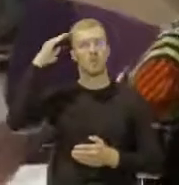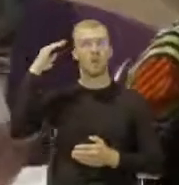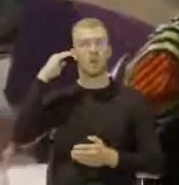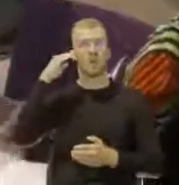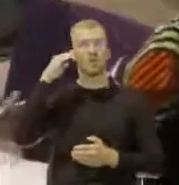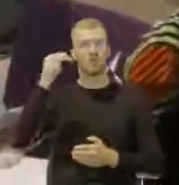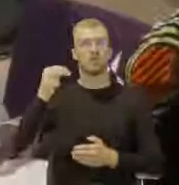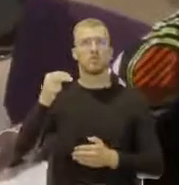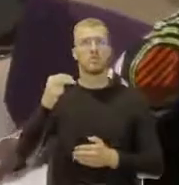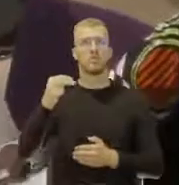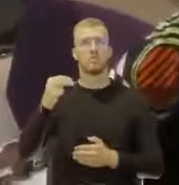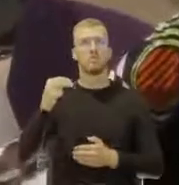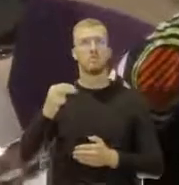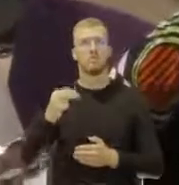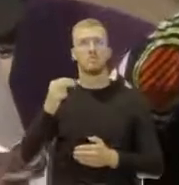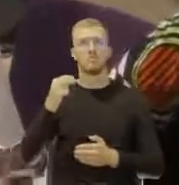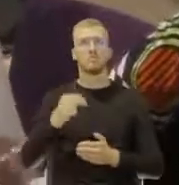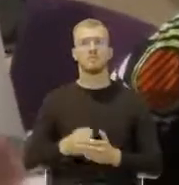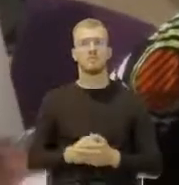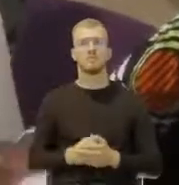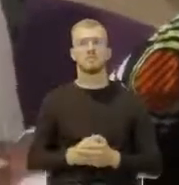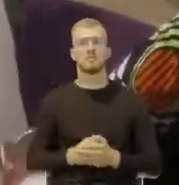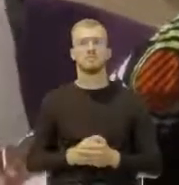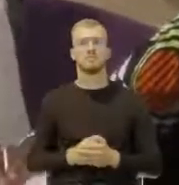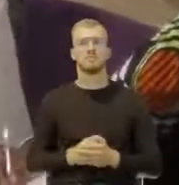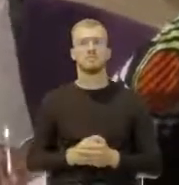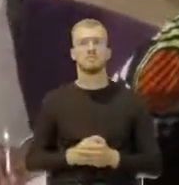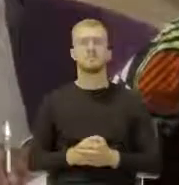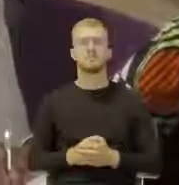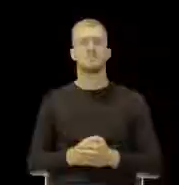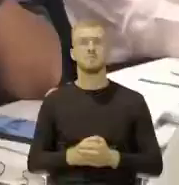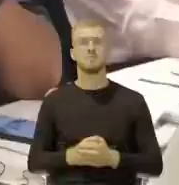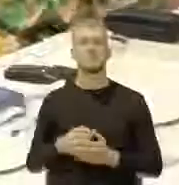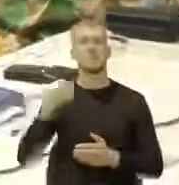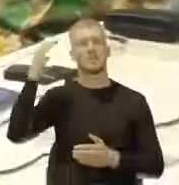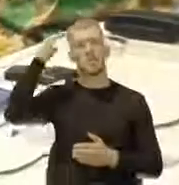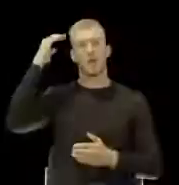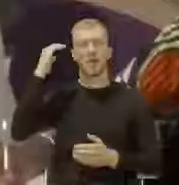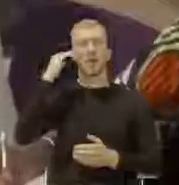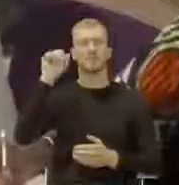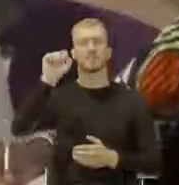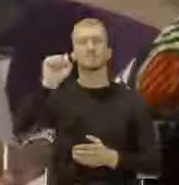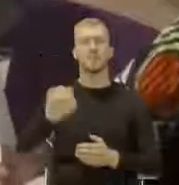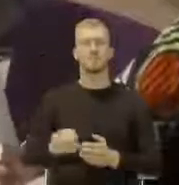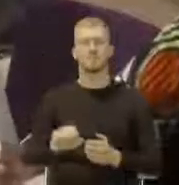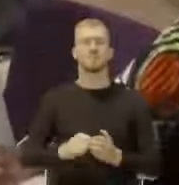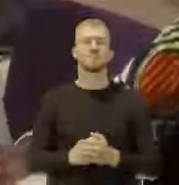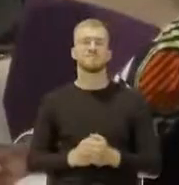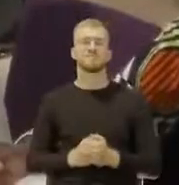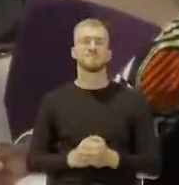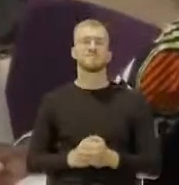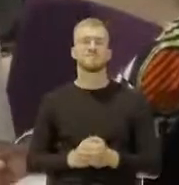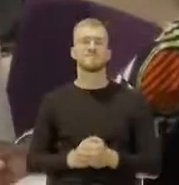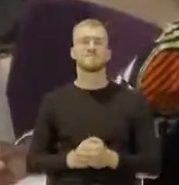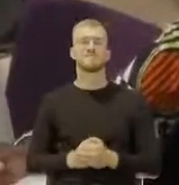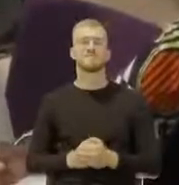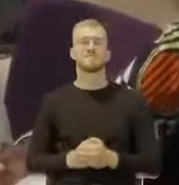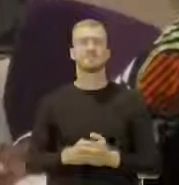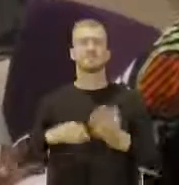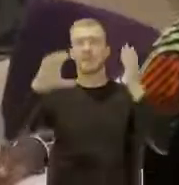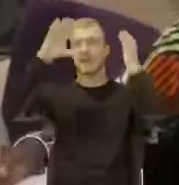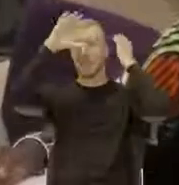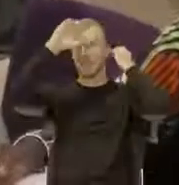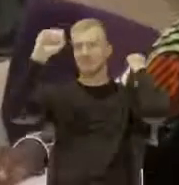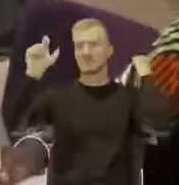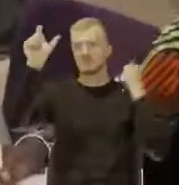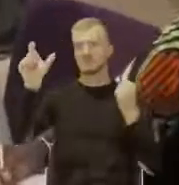I thank you, Ambassador, for joining us. Daejeon is going to be the host of the World Summit